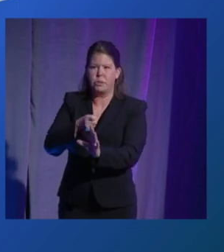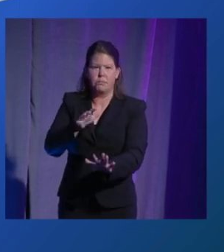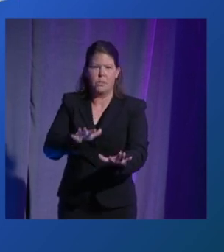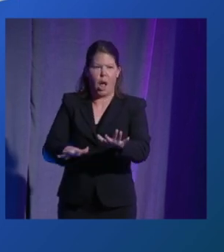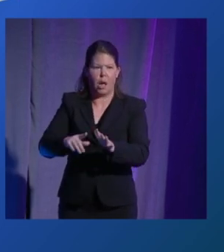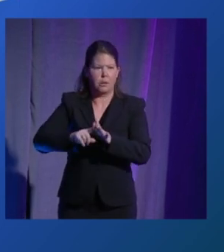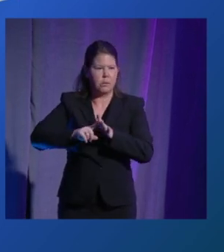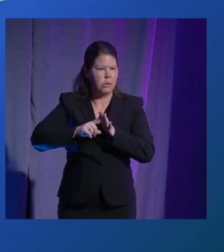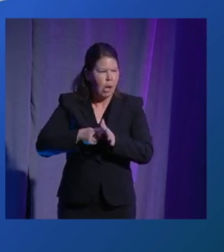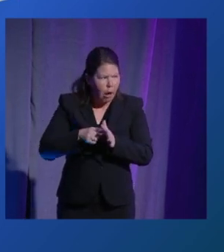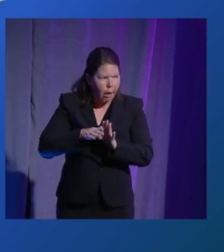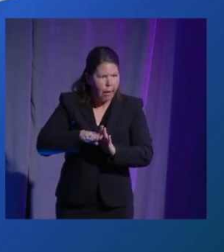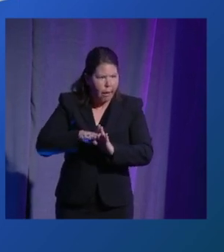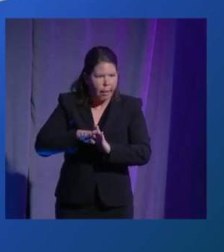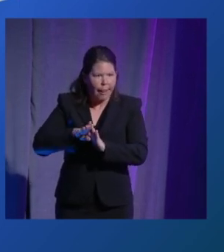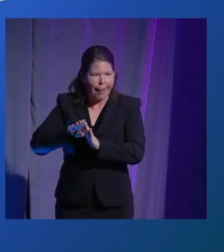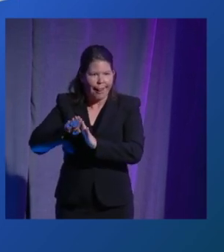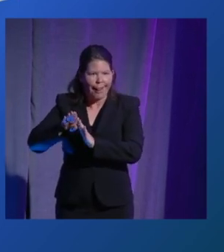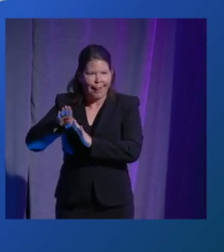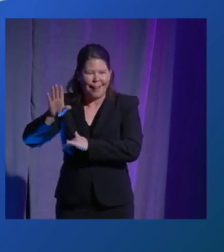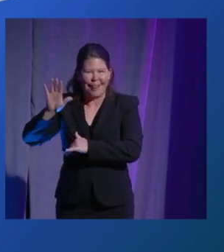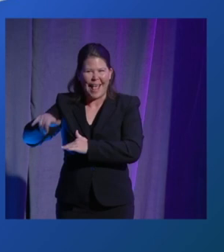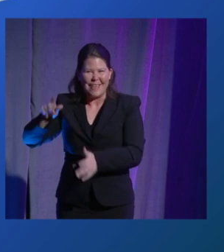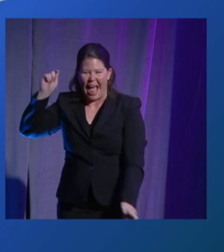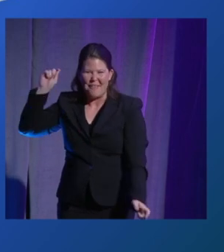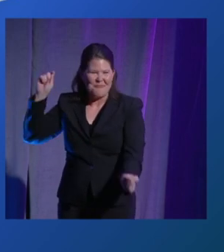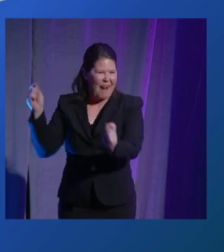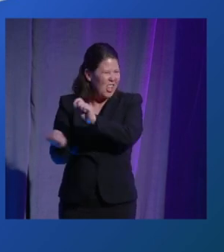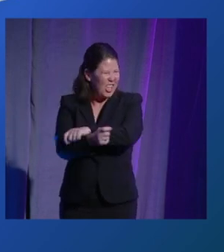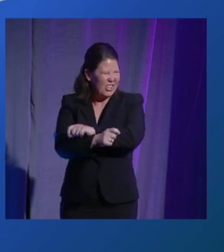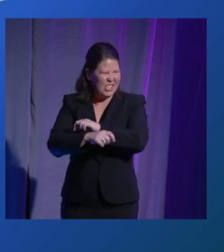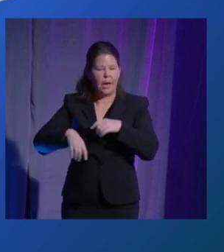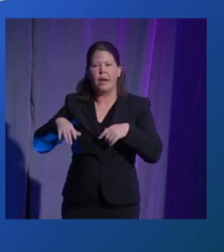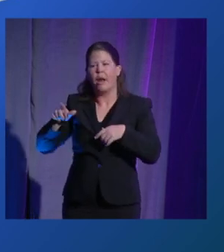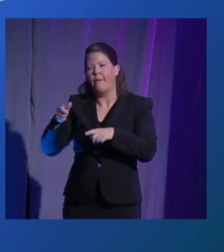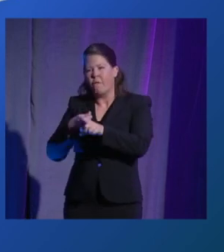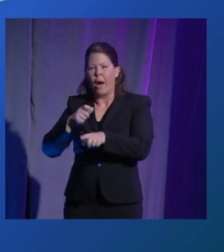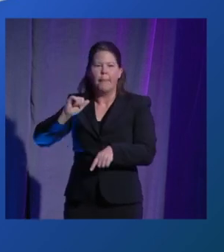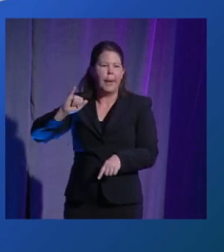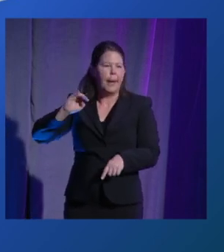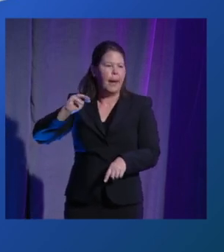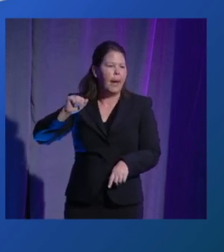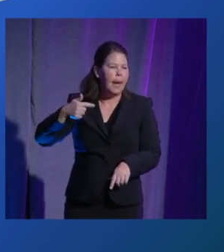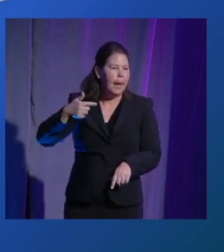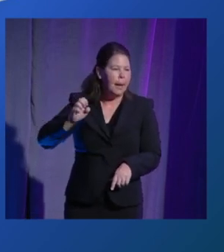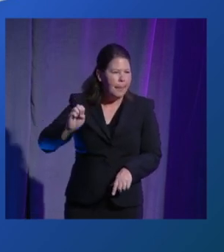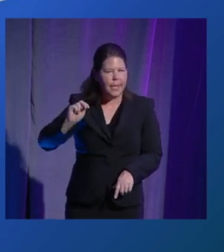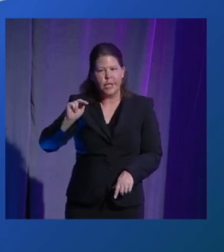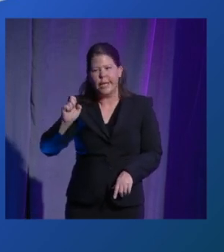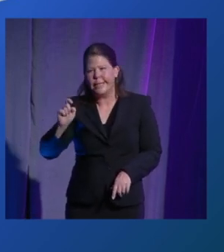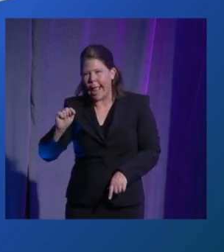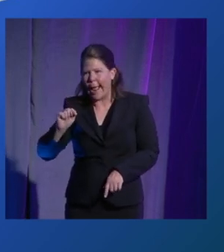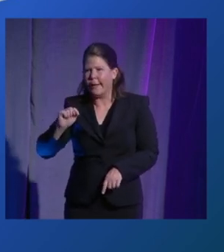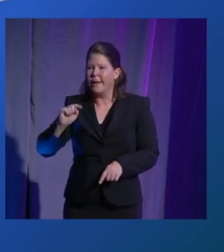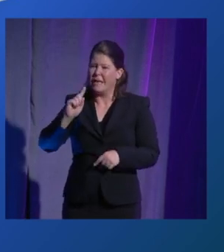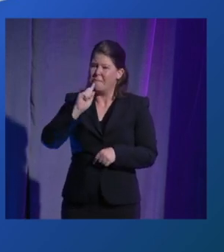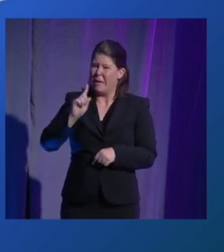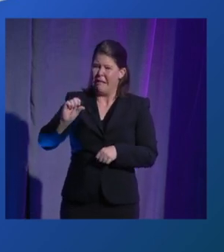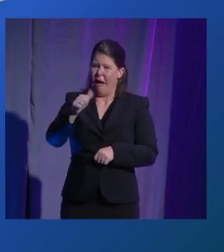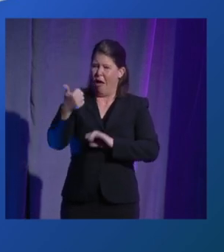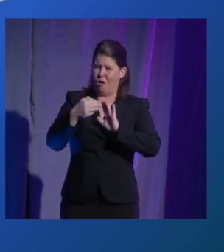supervised learning Revolution that Dalton referred to sort of driven by imag net and these sort of Benchmark models has been really really